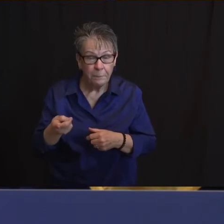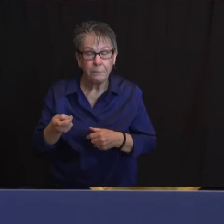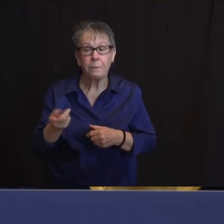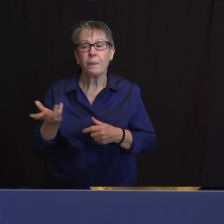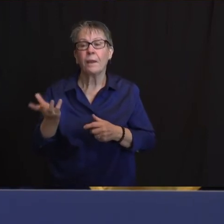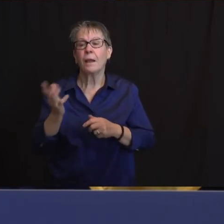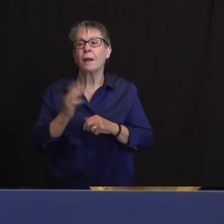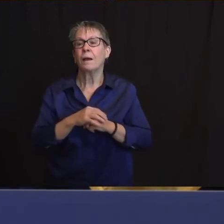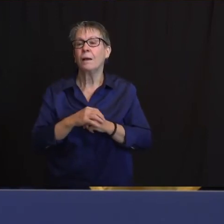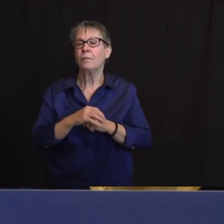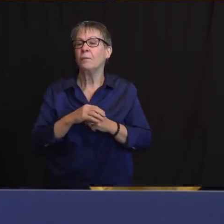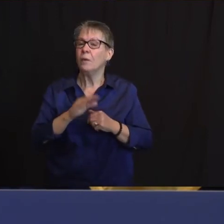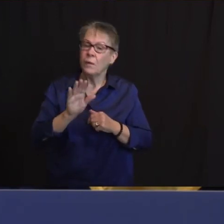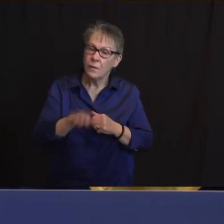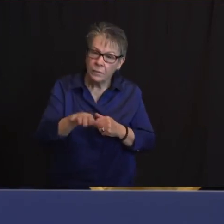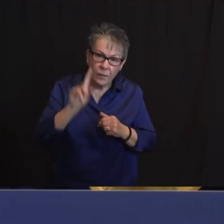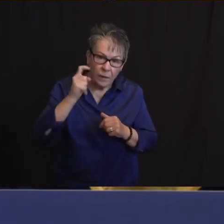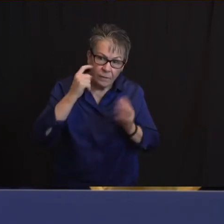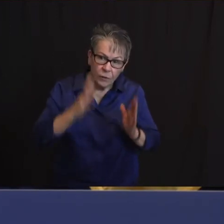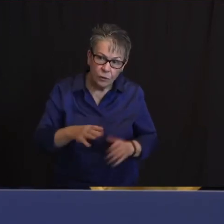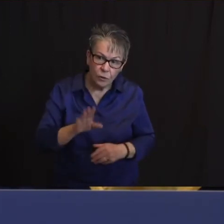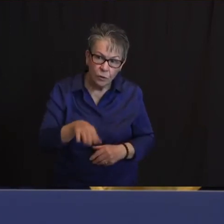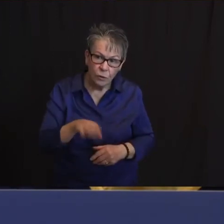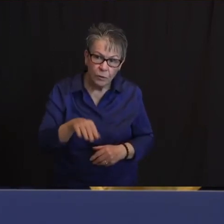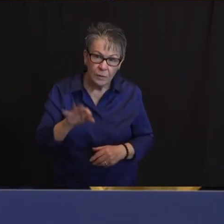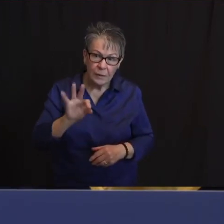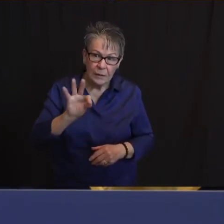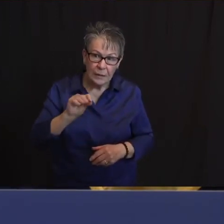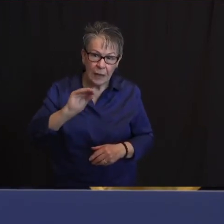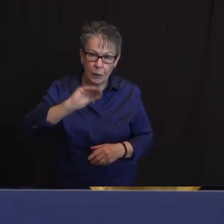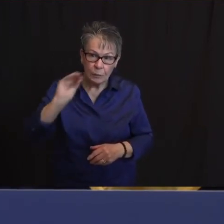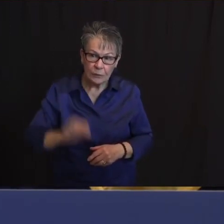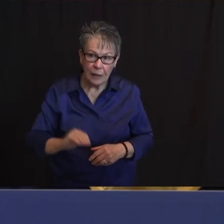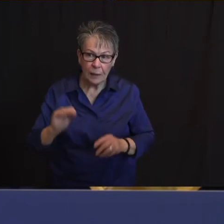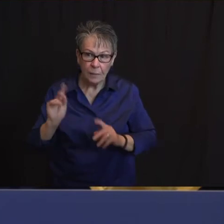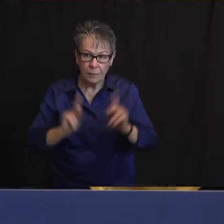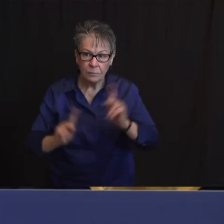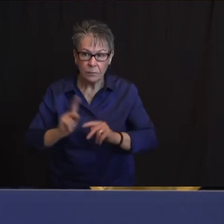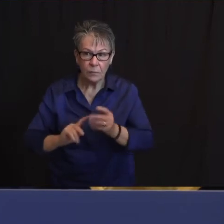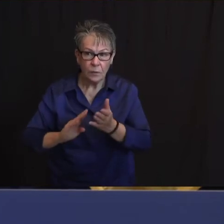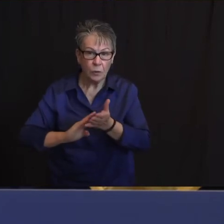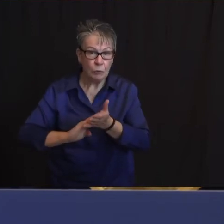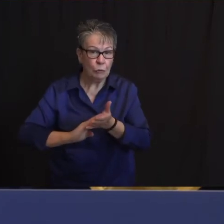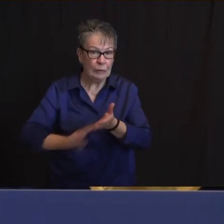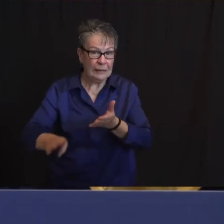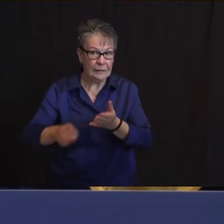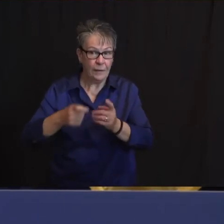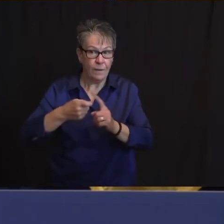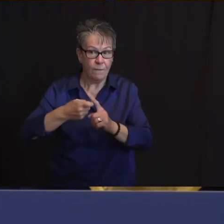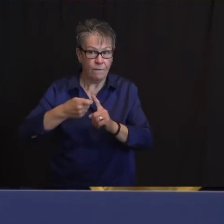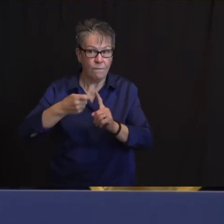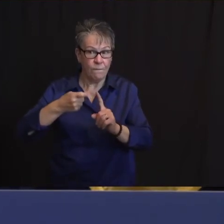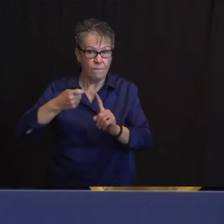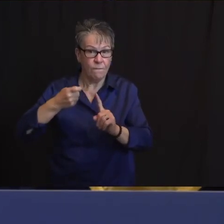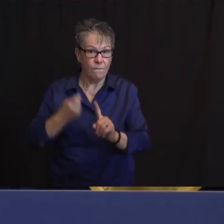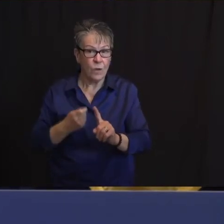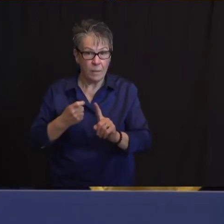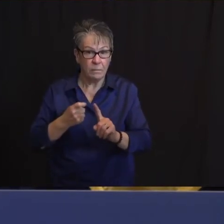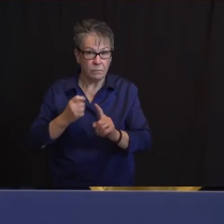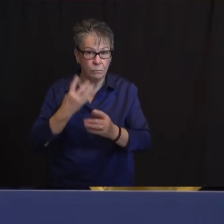Governor, nearly 90% of people who were released from prison a little bit early with those public health emergency credits were let go